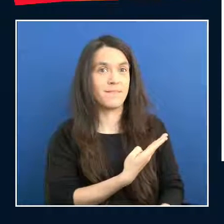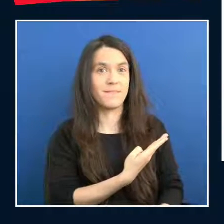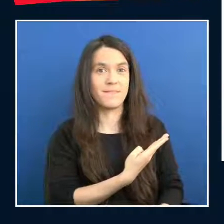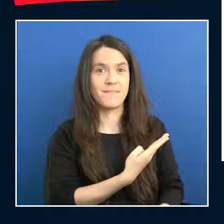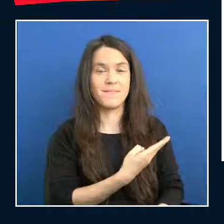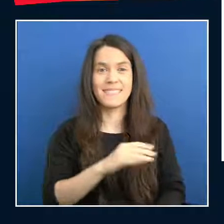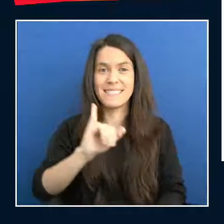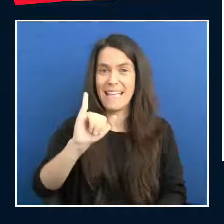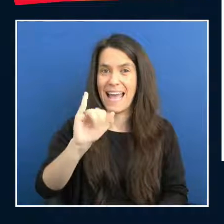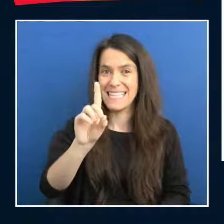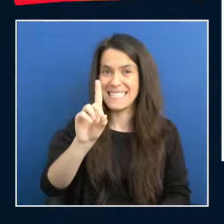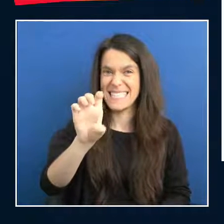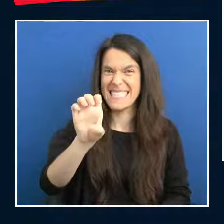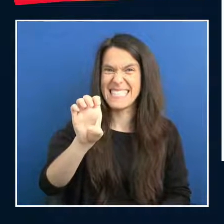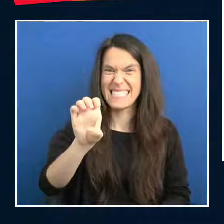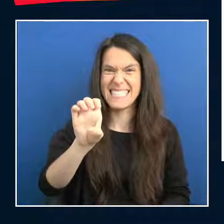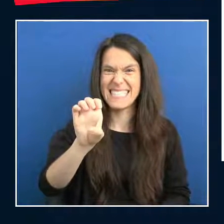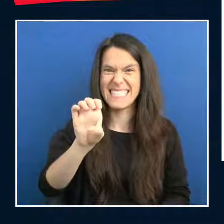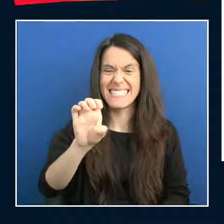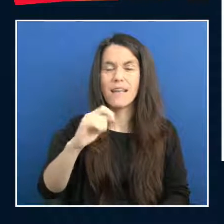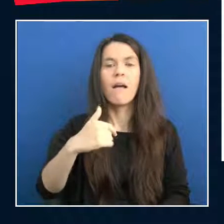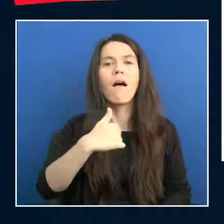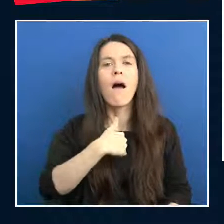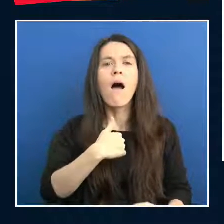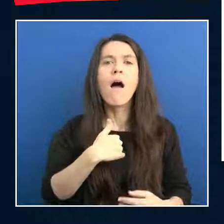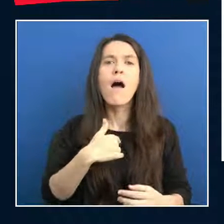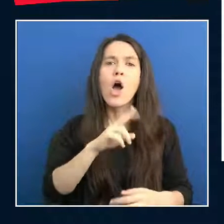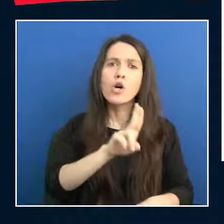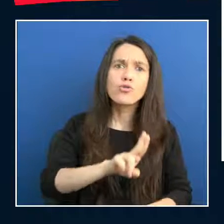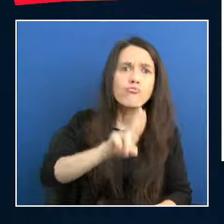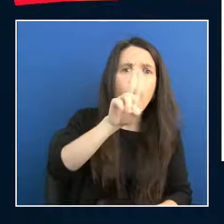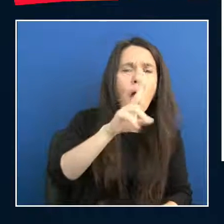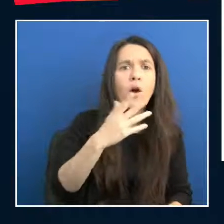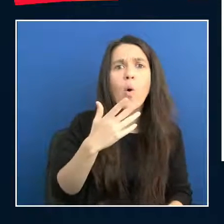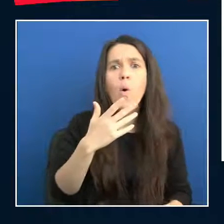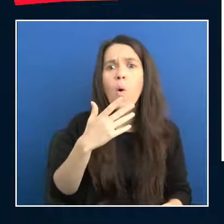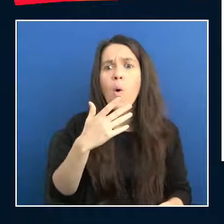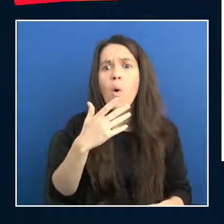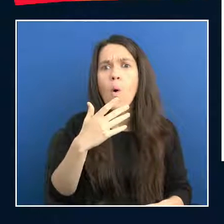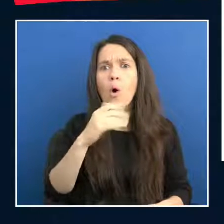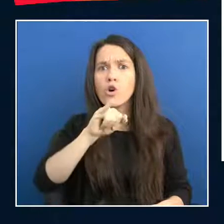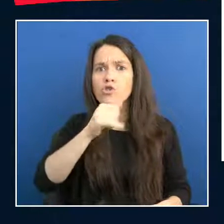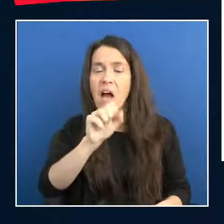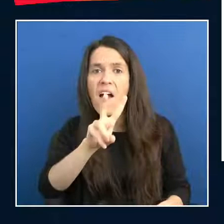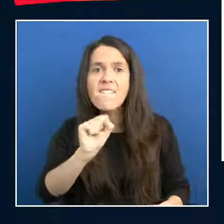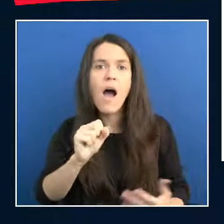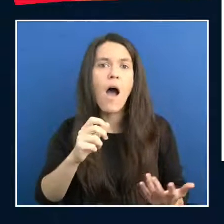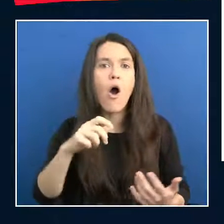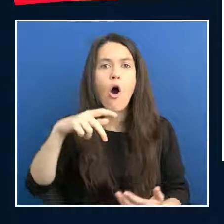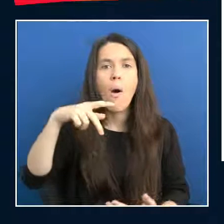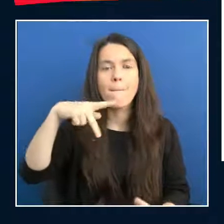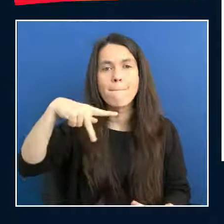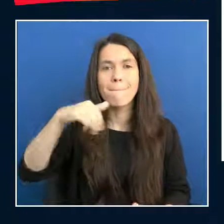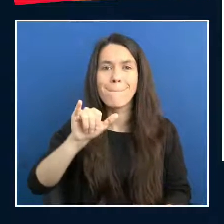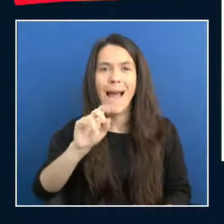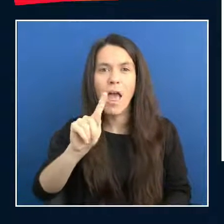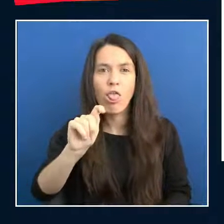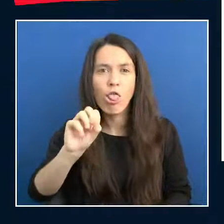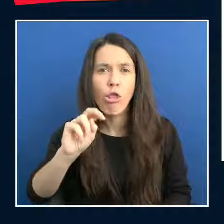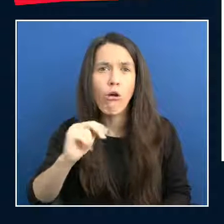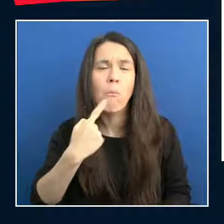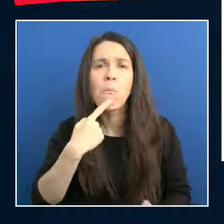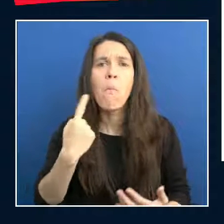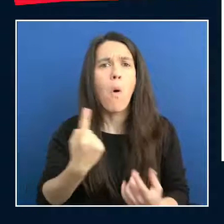very familiar with Umbraco, but for Java and Python, it was always if I had another application using a lower version, I